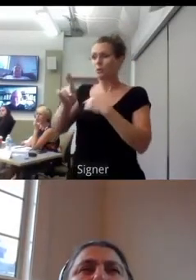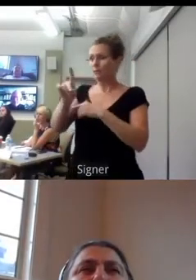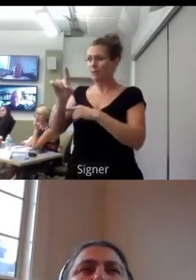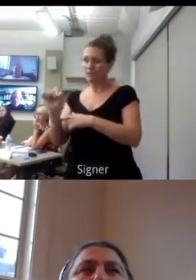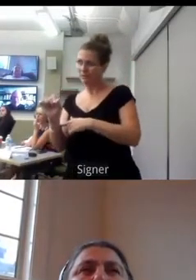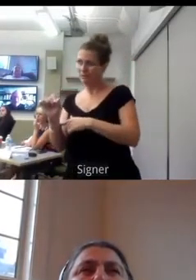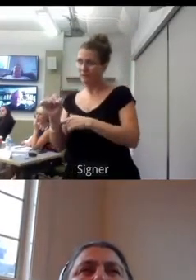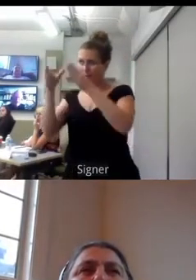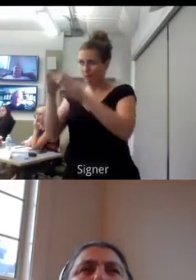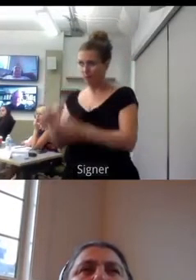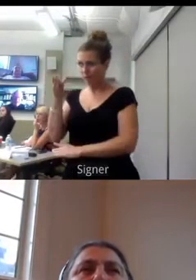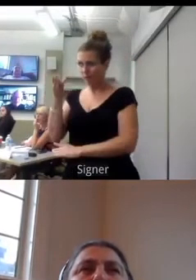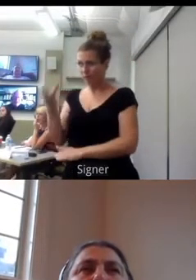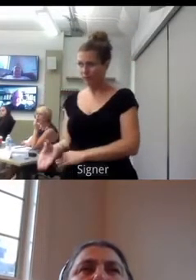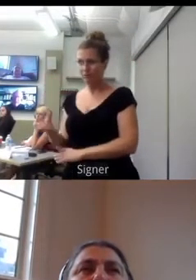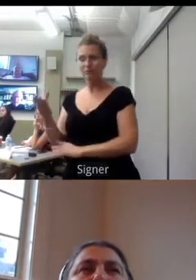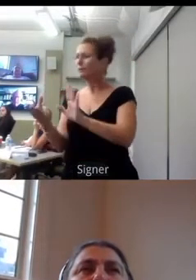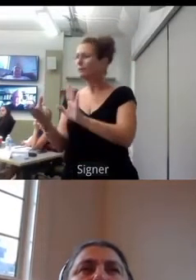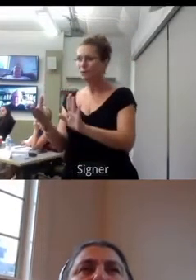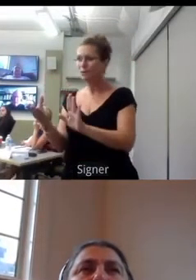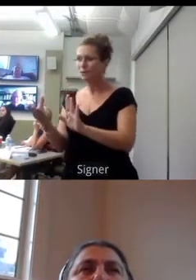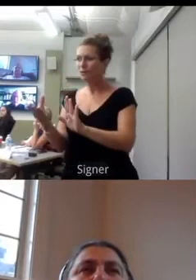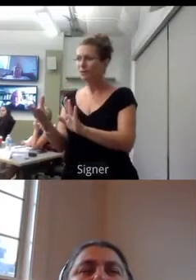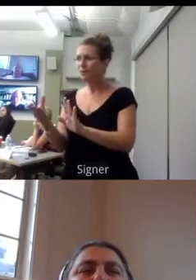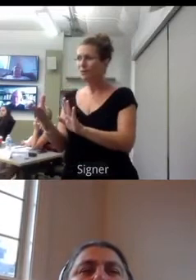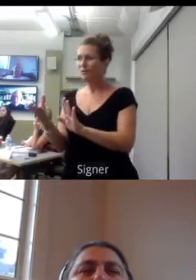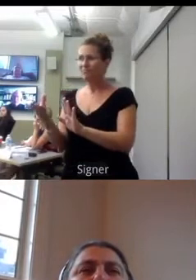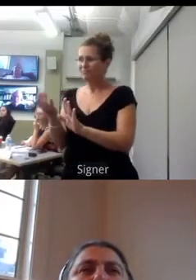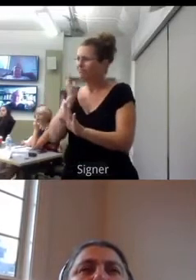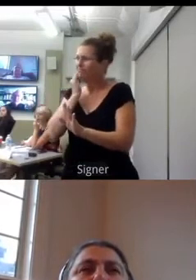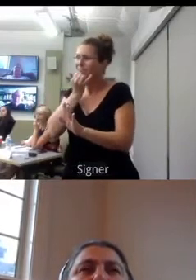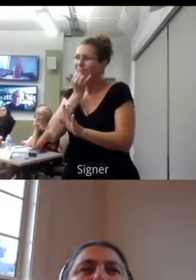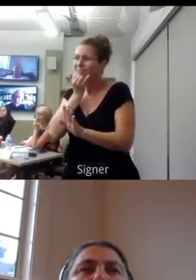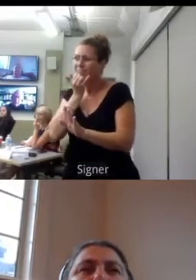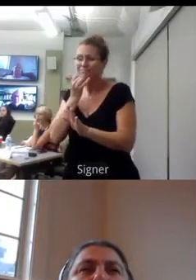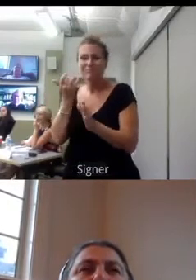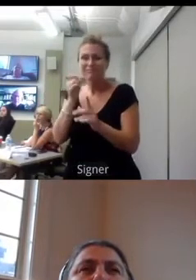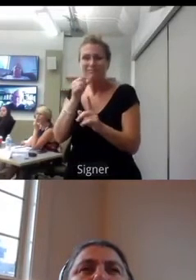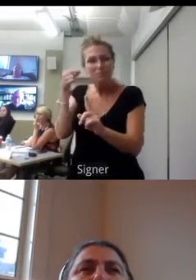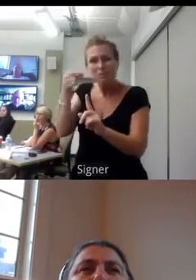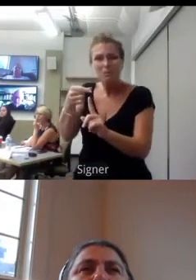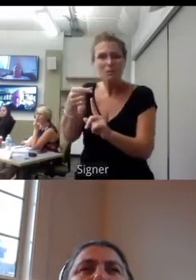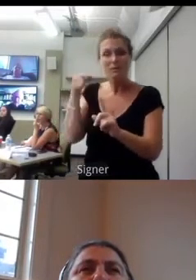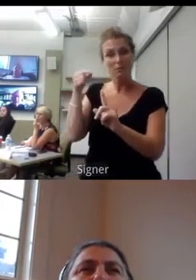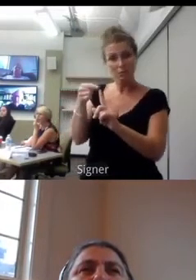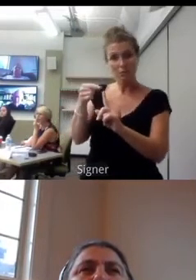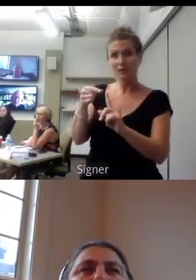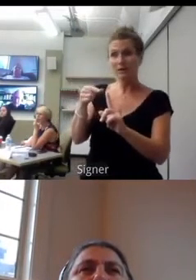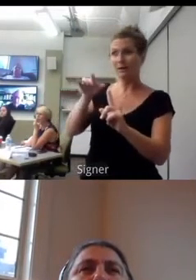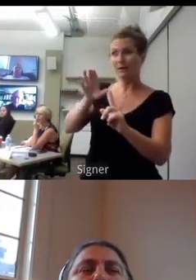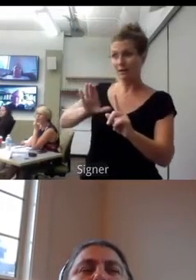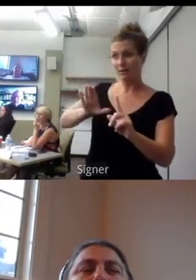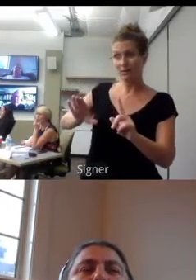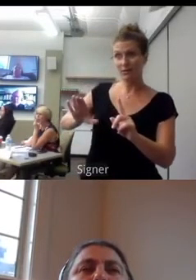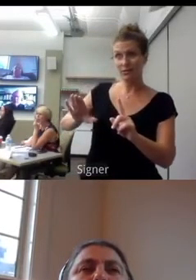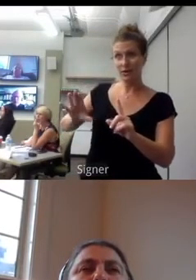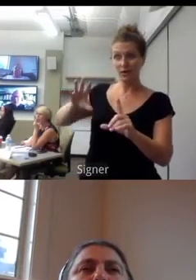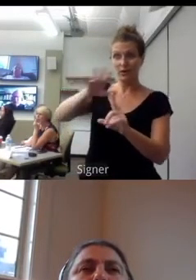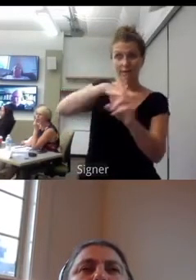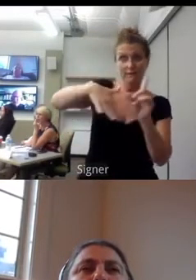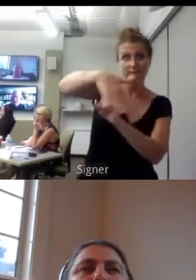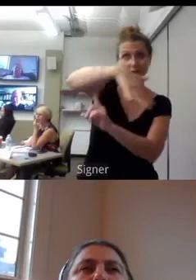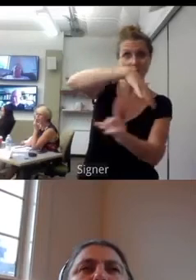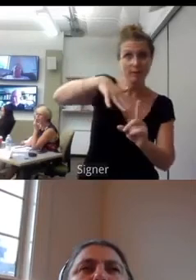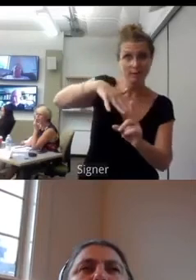is irrelevant. The problem is what the barriers in the environment, attitudinal, social,